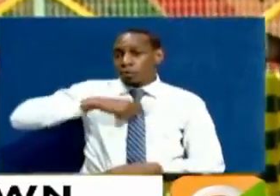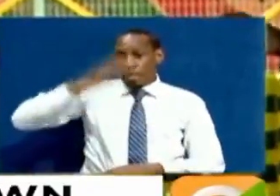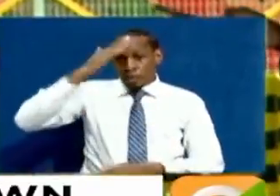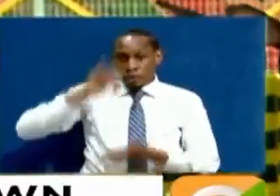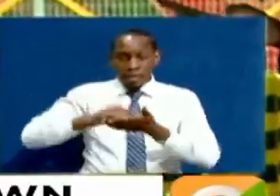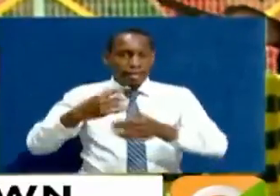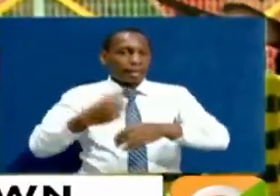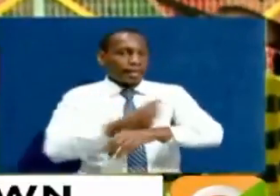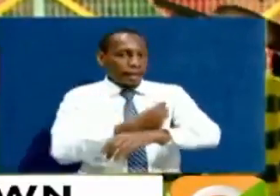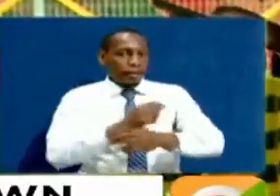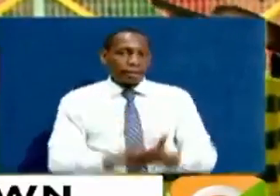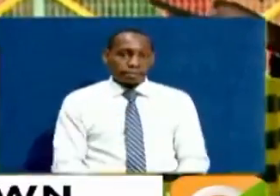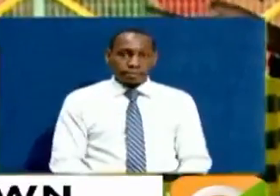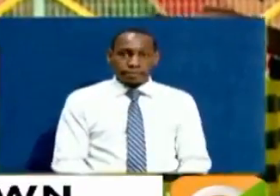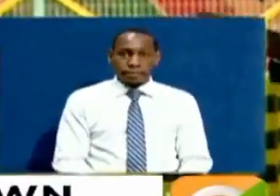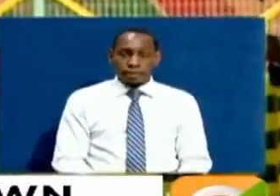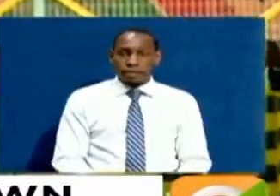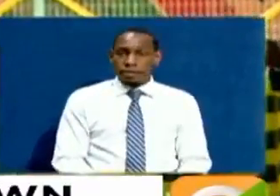vaccines